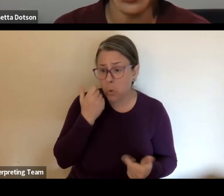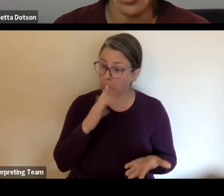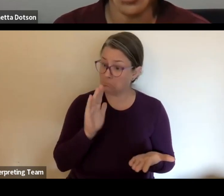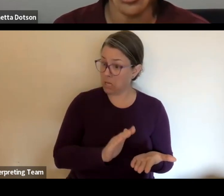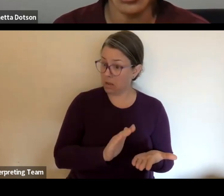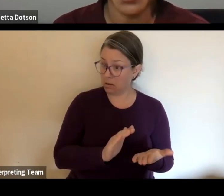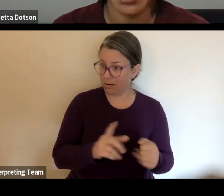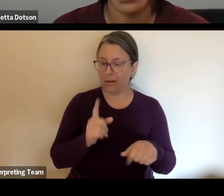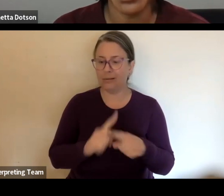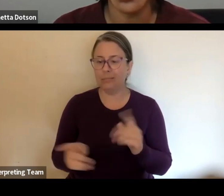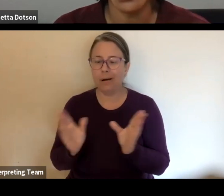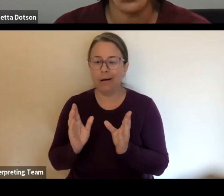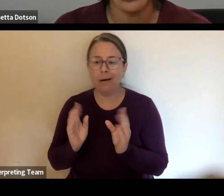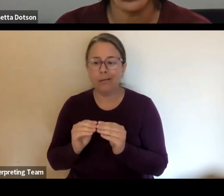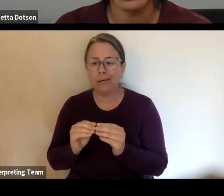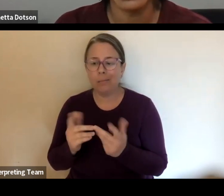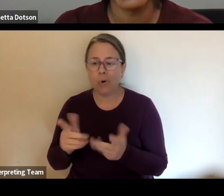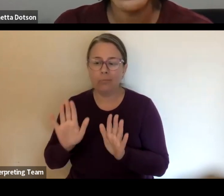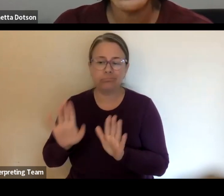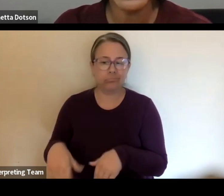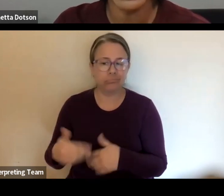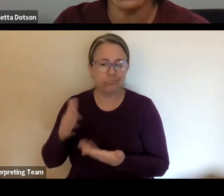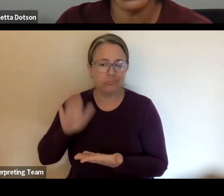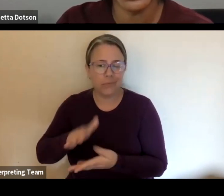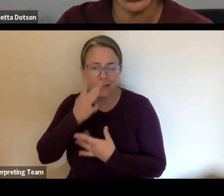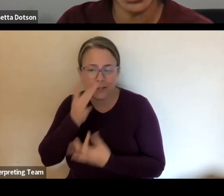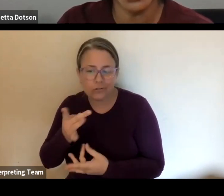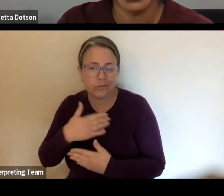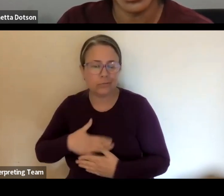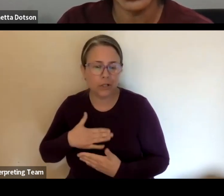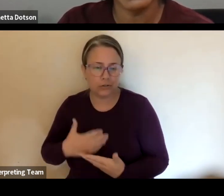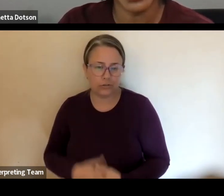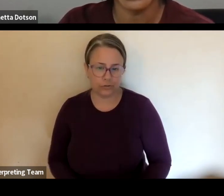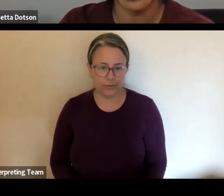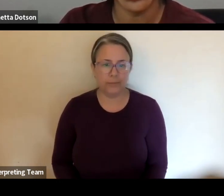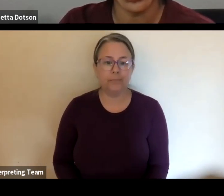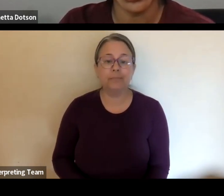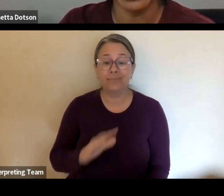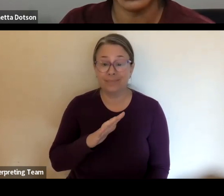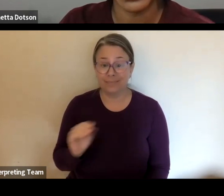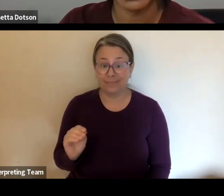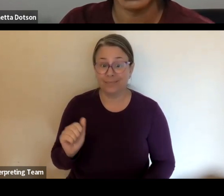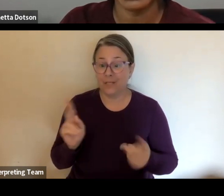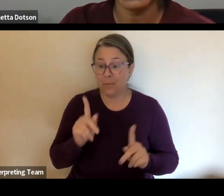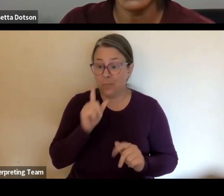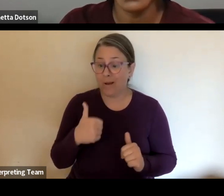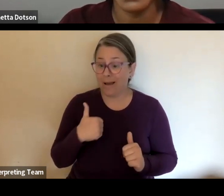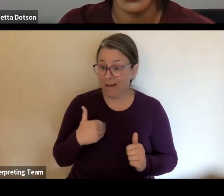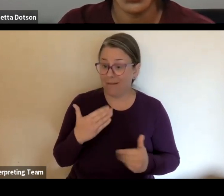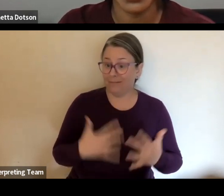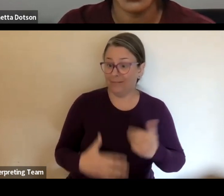disability that can be worse in people who have vascular depression compared to depression that doesn't seem to be tied to any